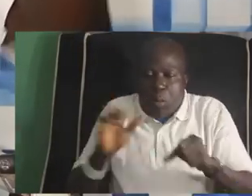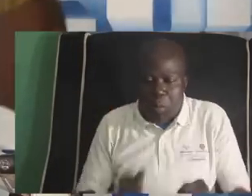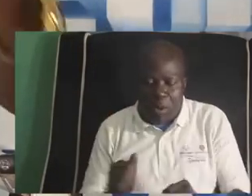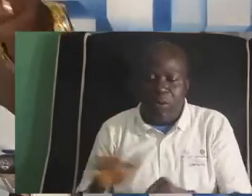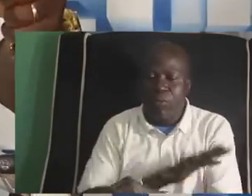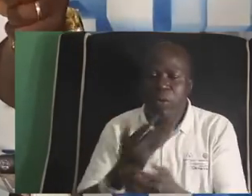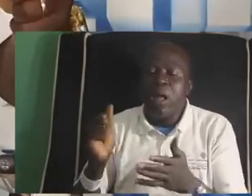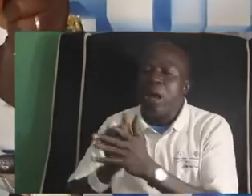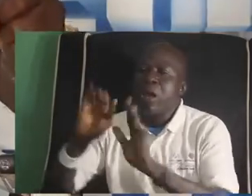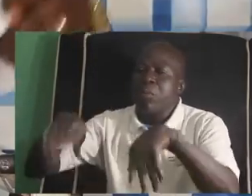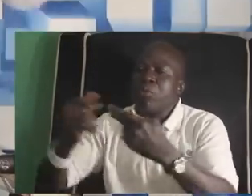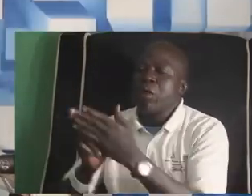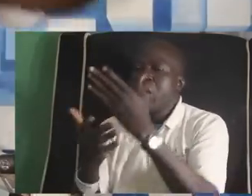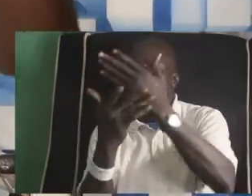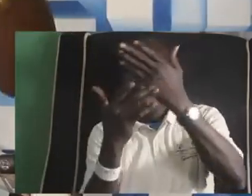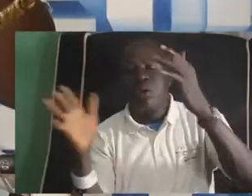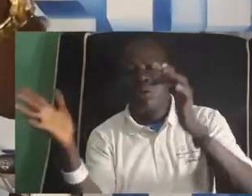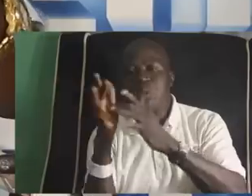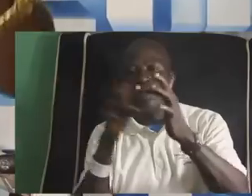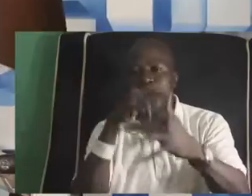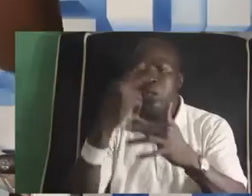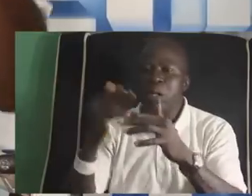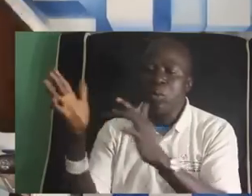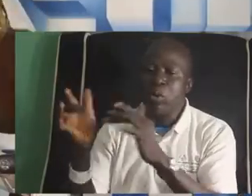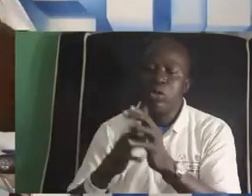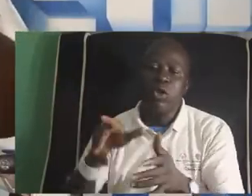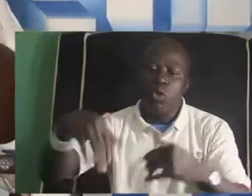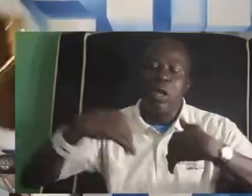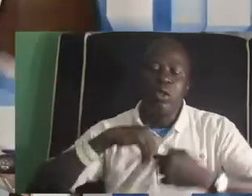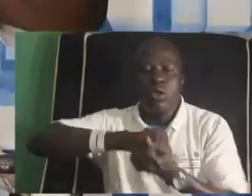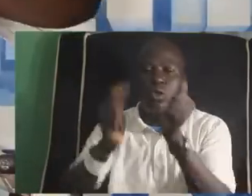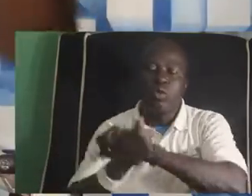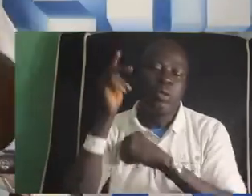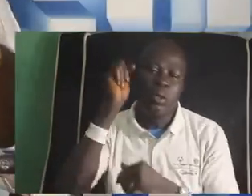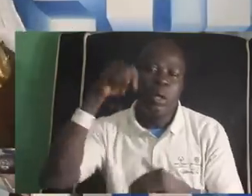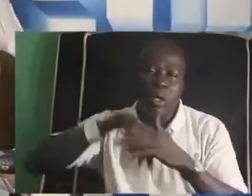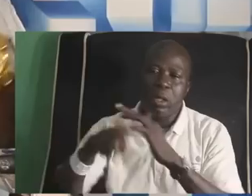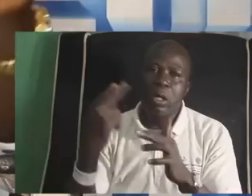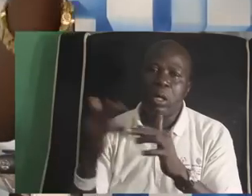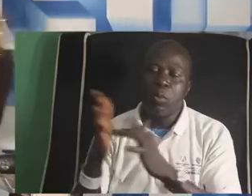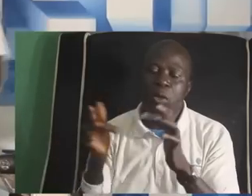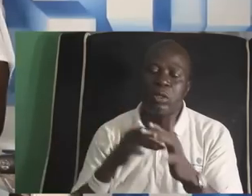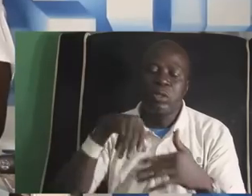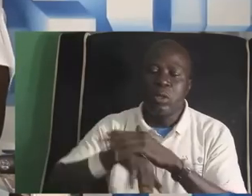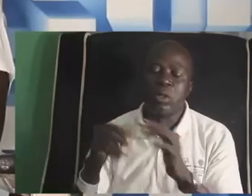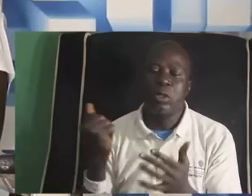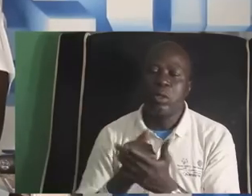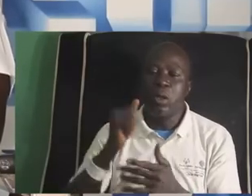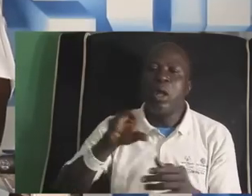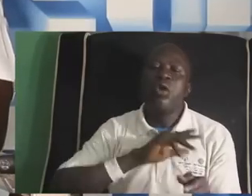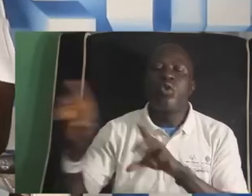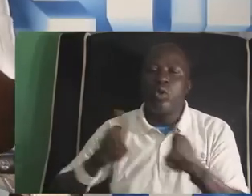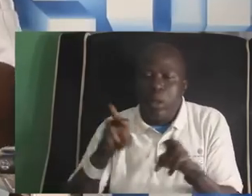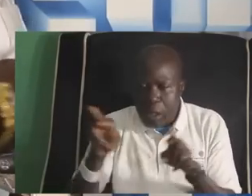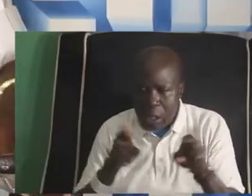me. I put in the full blood of Jesus. Ilia kafada. In the name of Jesus. Testimony. Wo trust testimony. In the name of Jesus. Wo ane